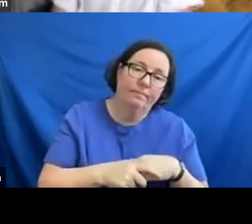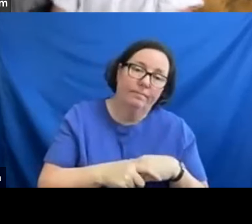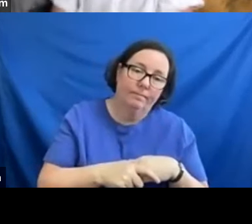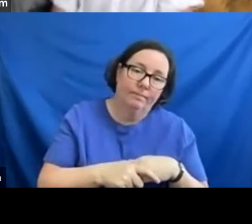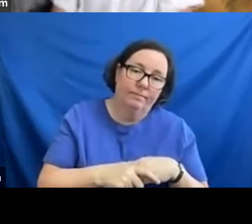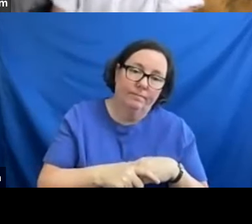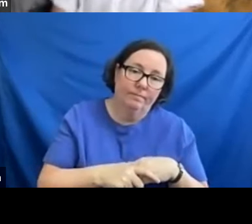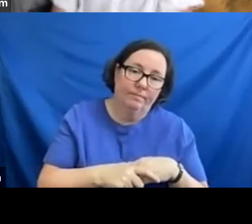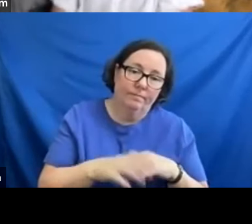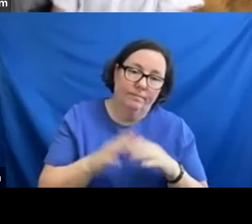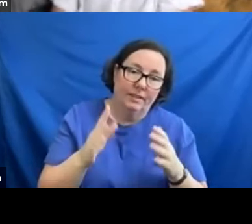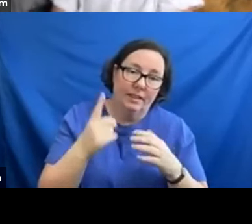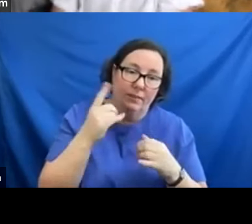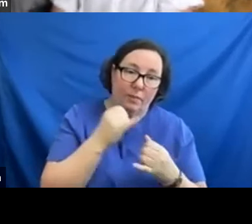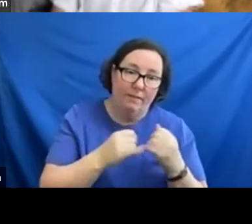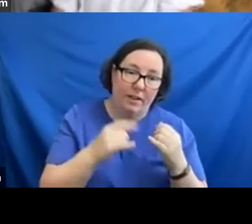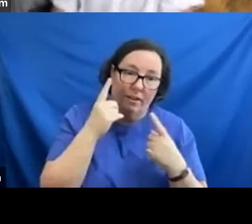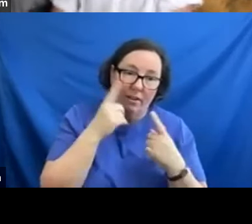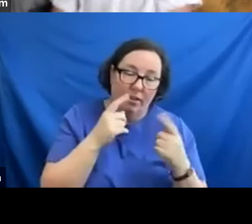I will leave you with one final thought.